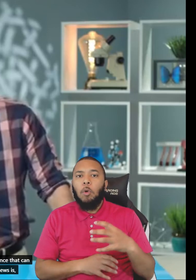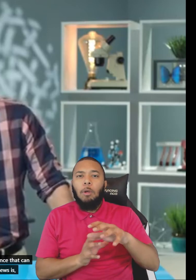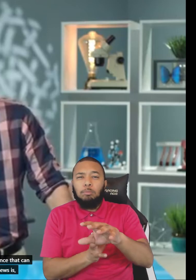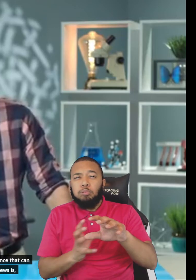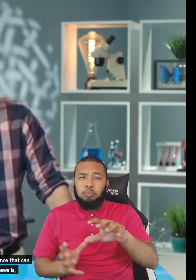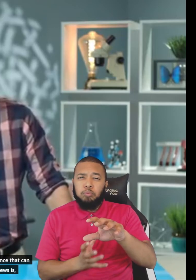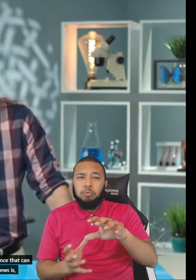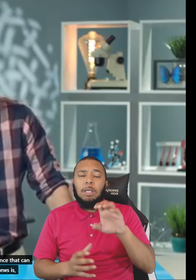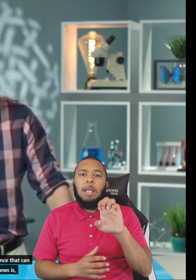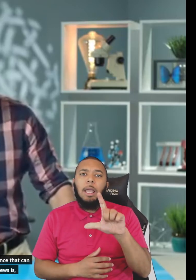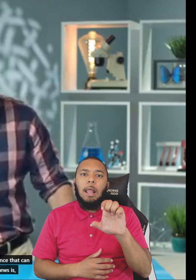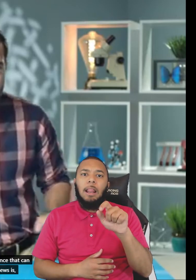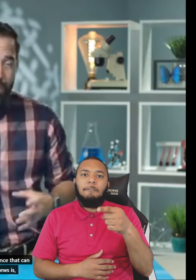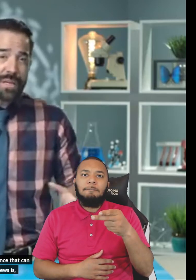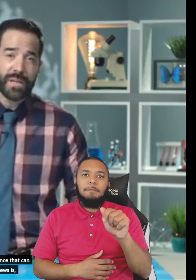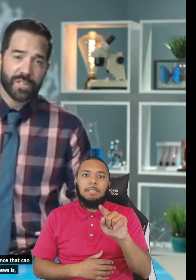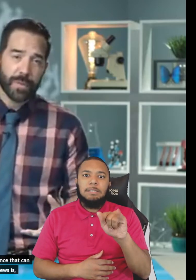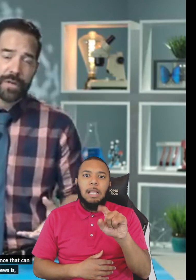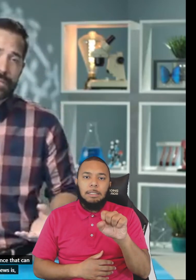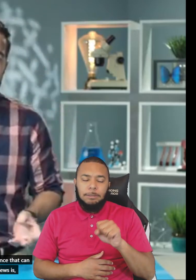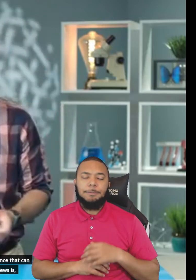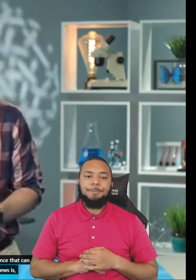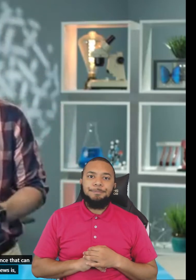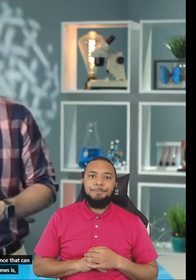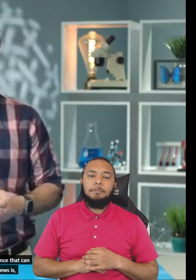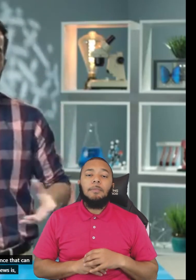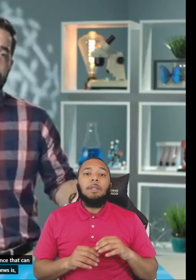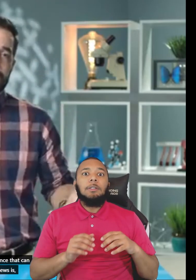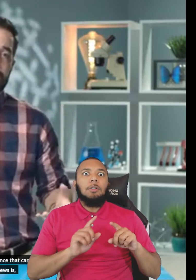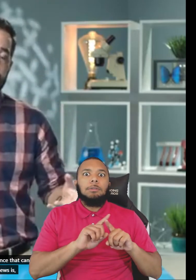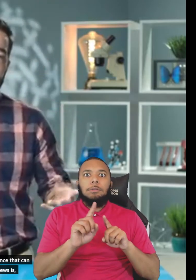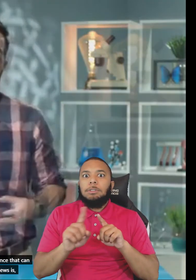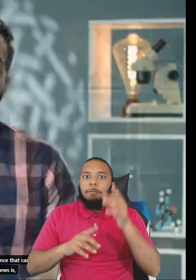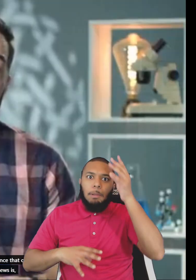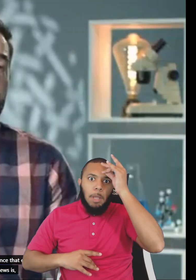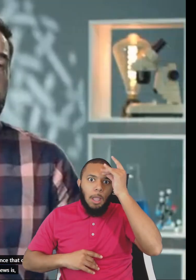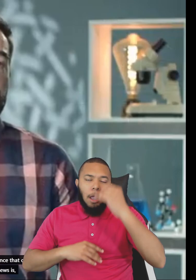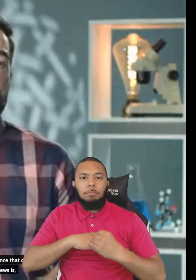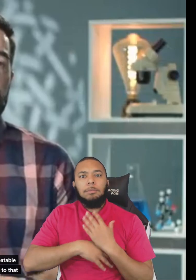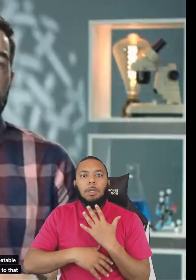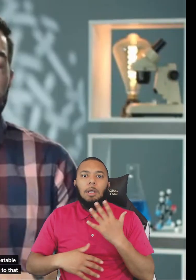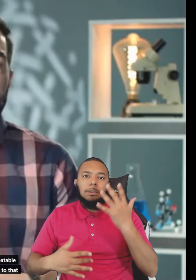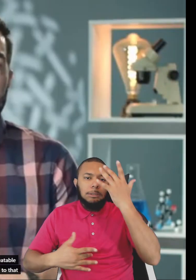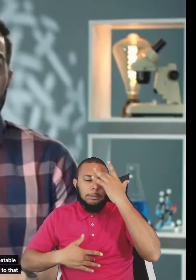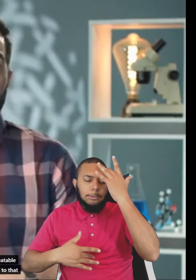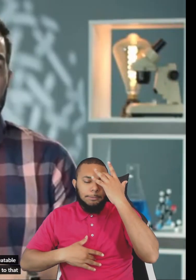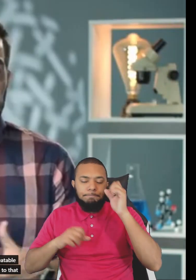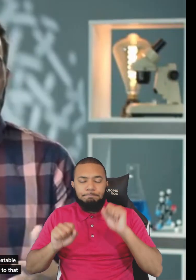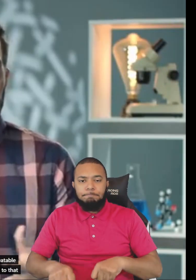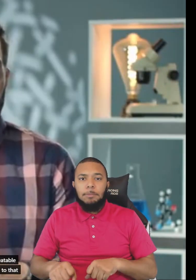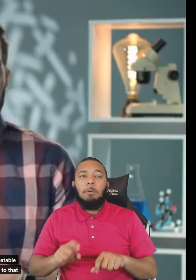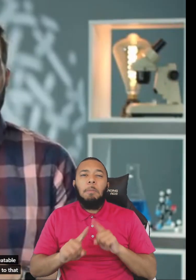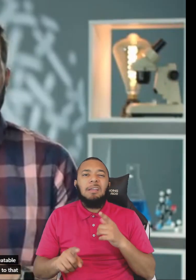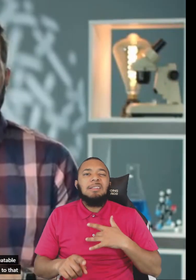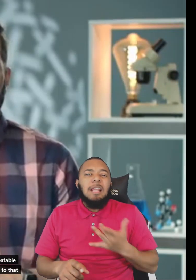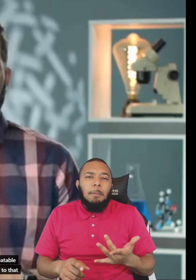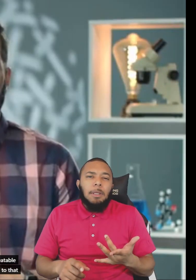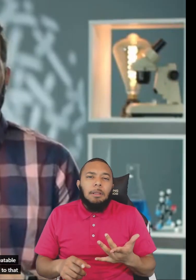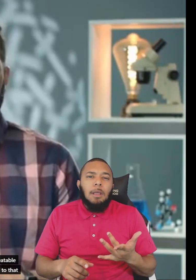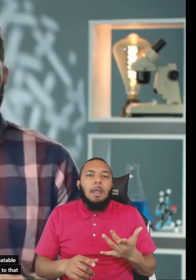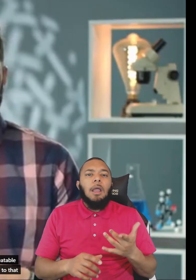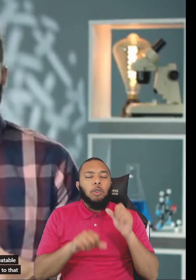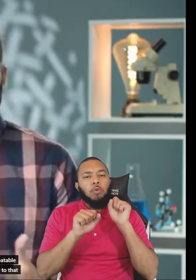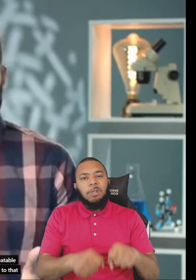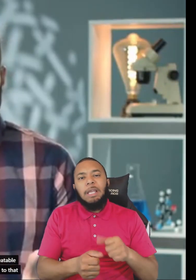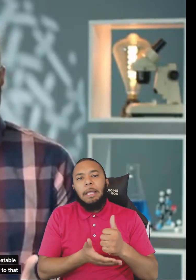different pathogens that we can experience that can make us sick. The good news is most of them are very treatable,